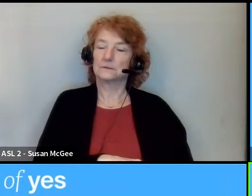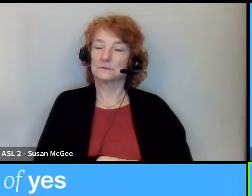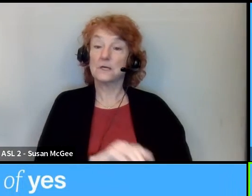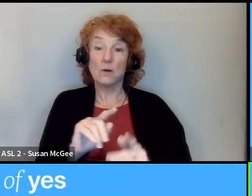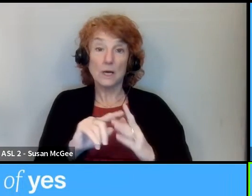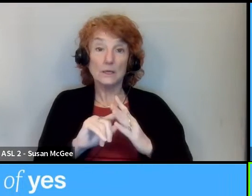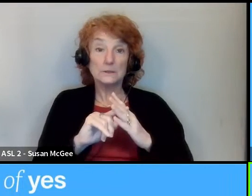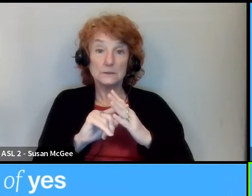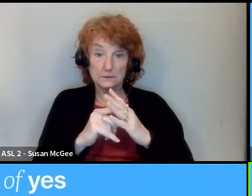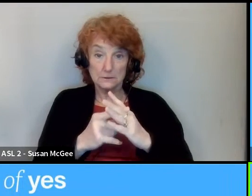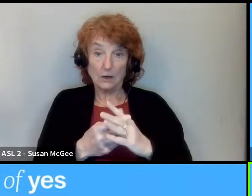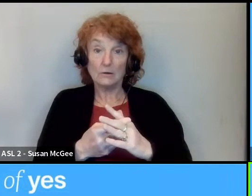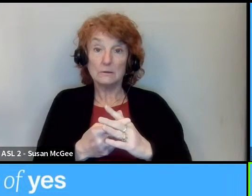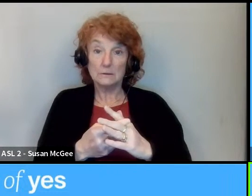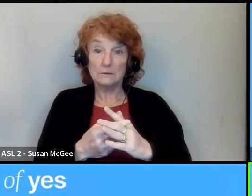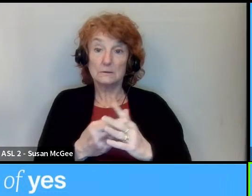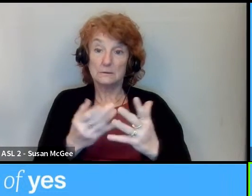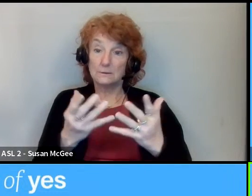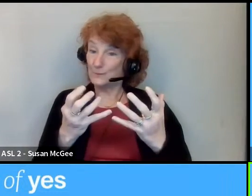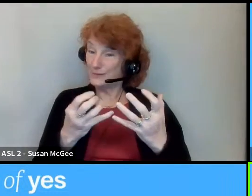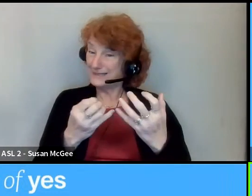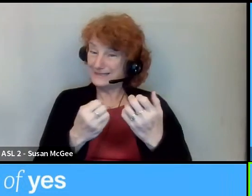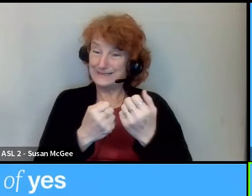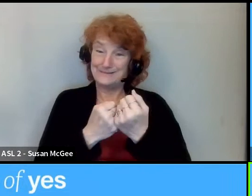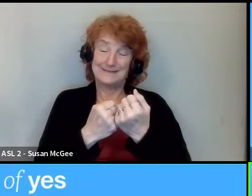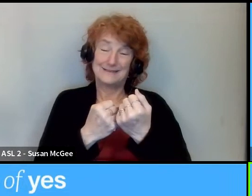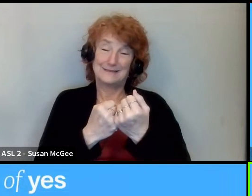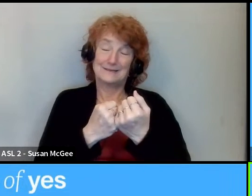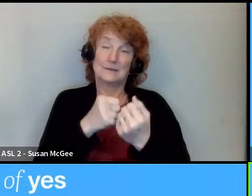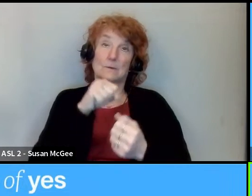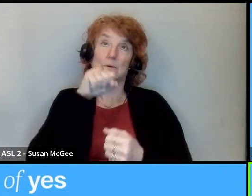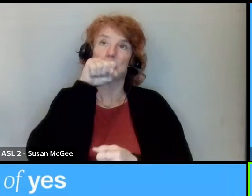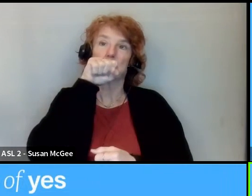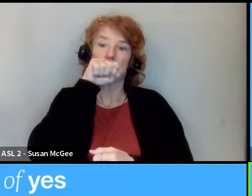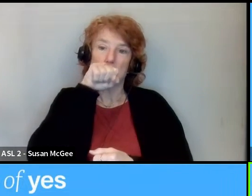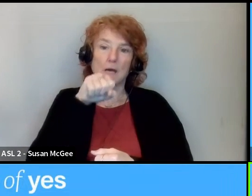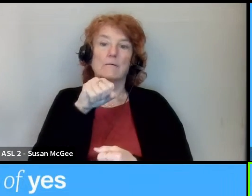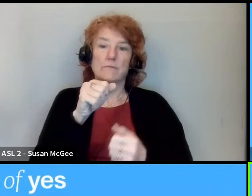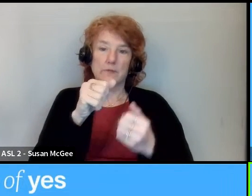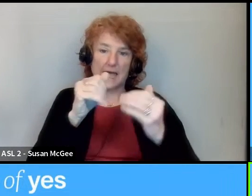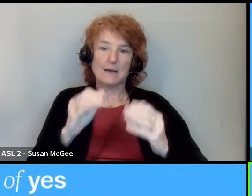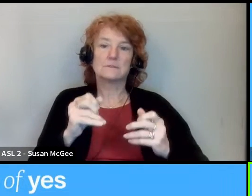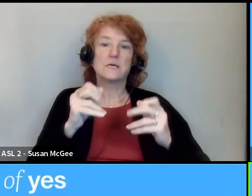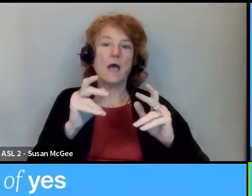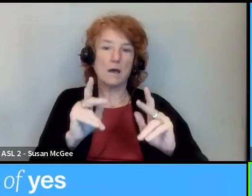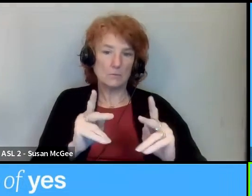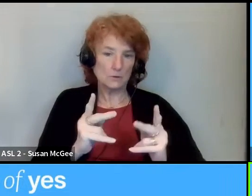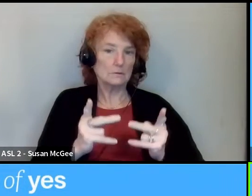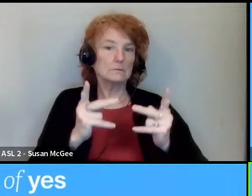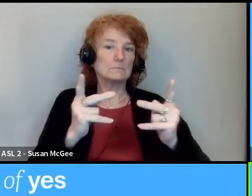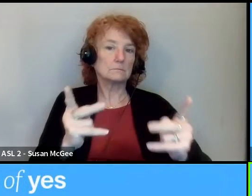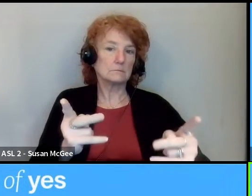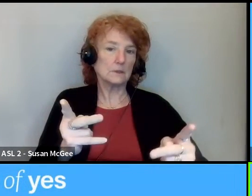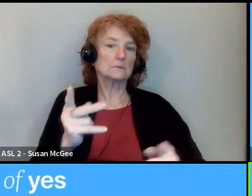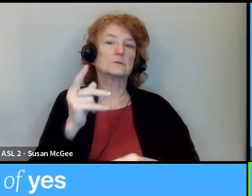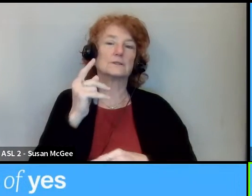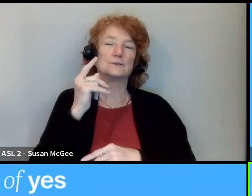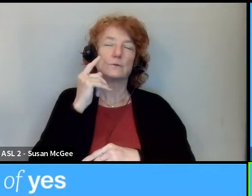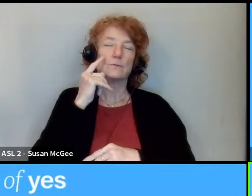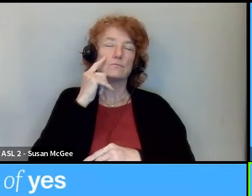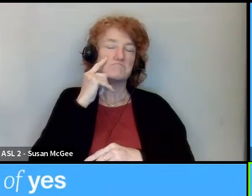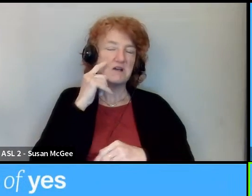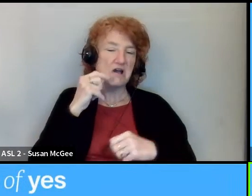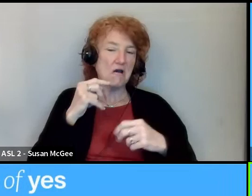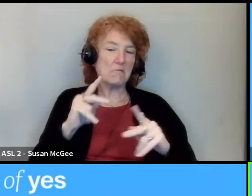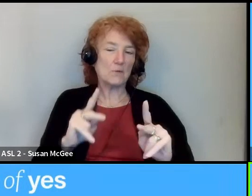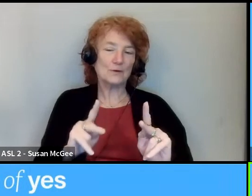we really support and we love the housing opportunity proposals. We think the approach to do a little more everywhere makes a ton of sense, and we don't want to exempt special